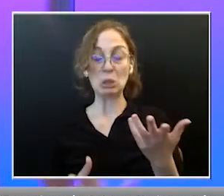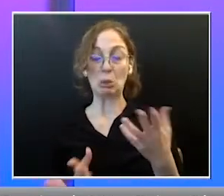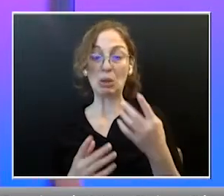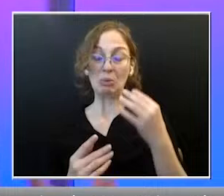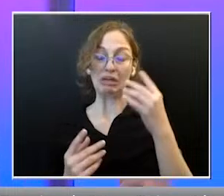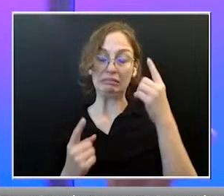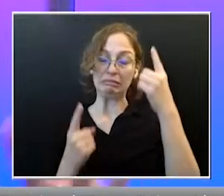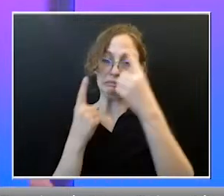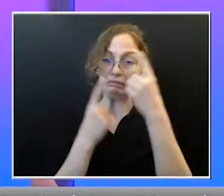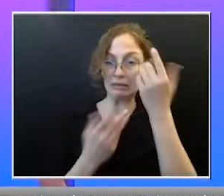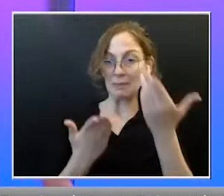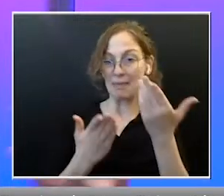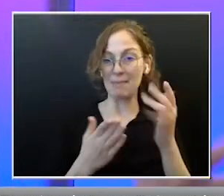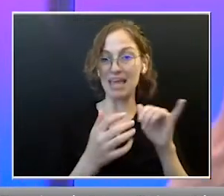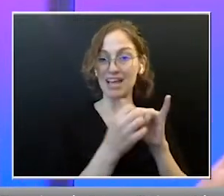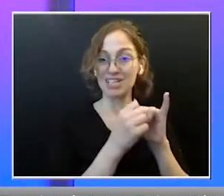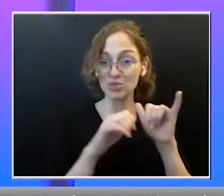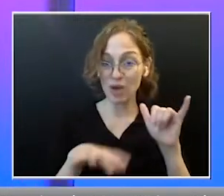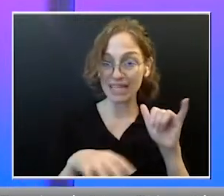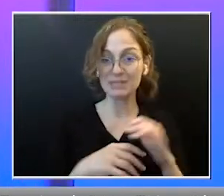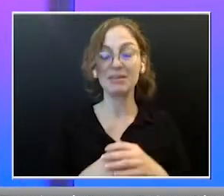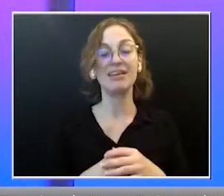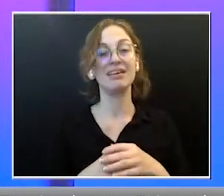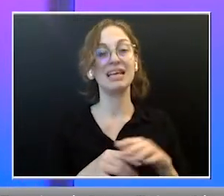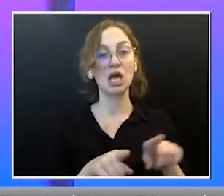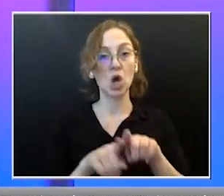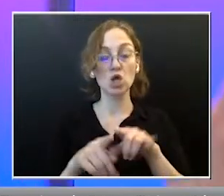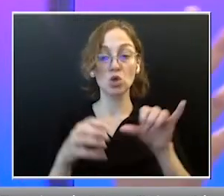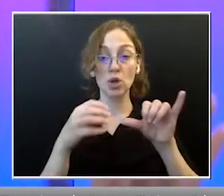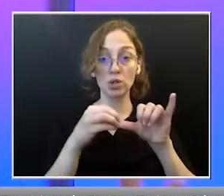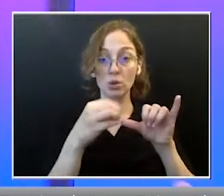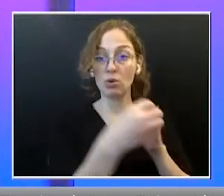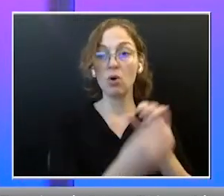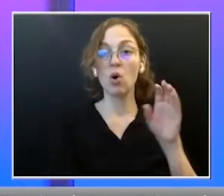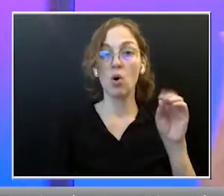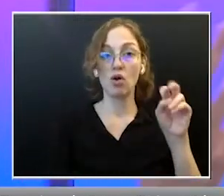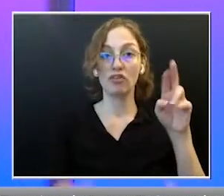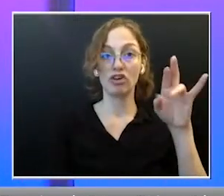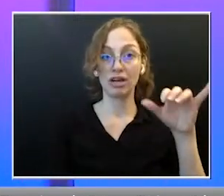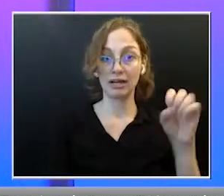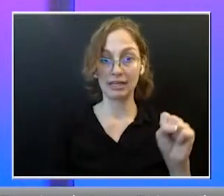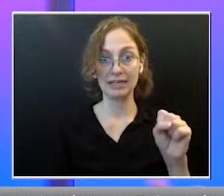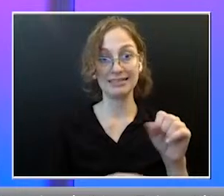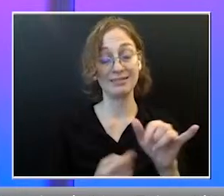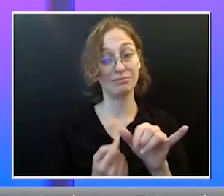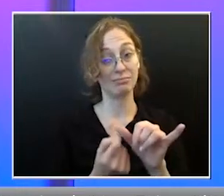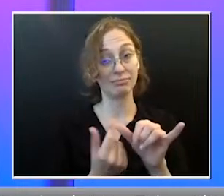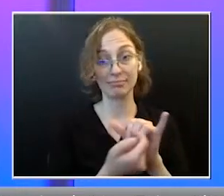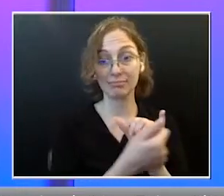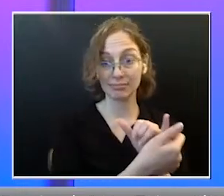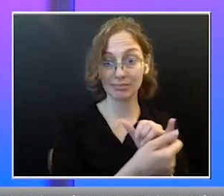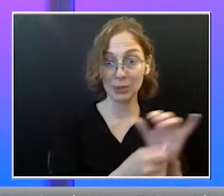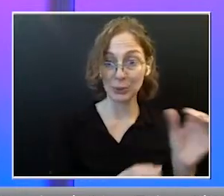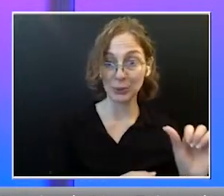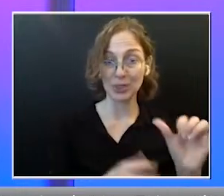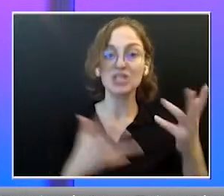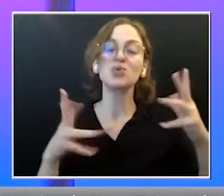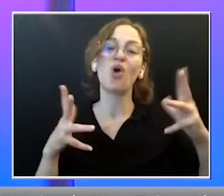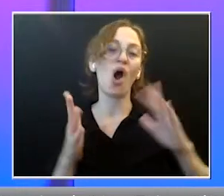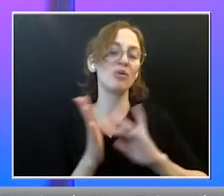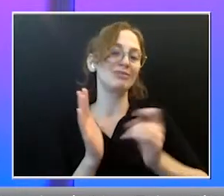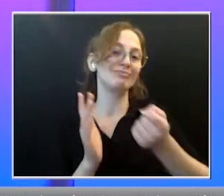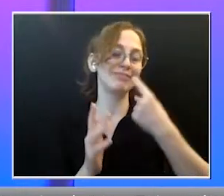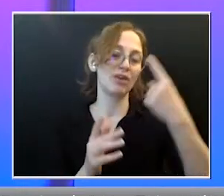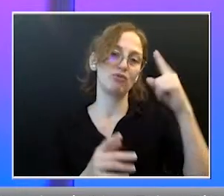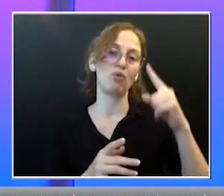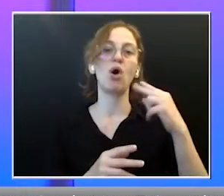then also with the ovaries, talk about removing ovaries as well, because we were already taking medicines to block the hormones. And it was good that